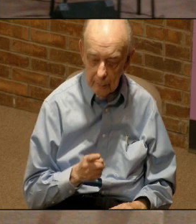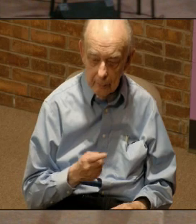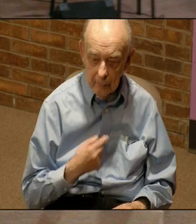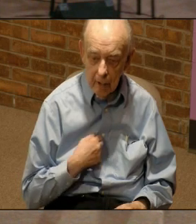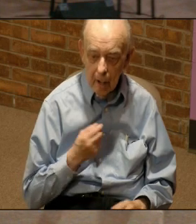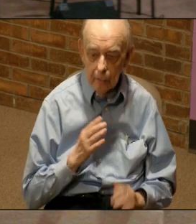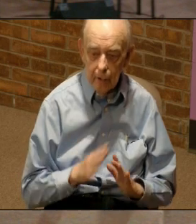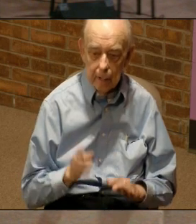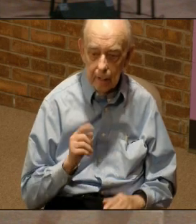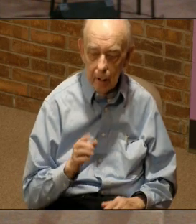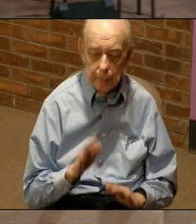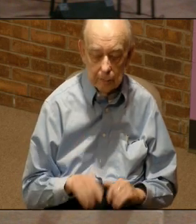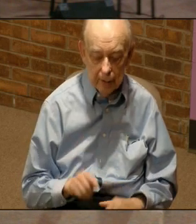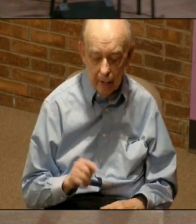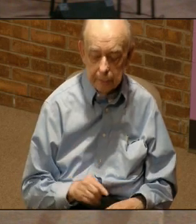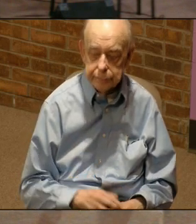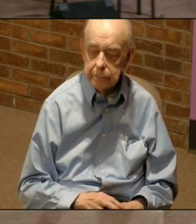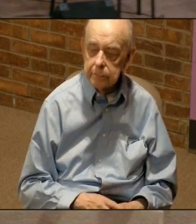you down.